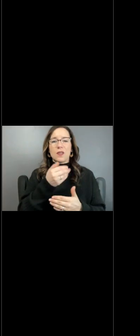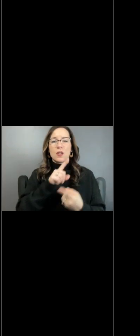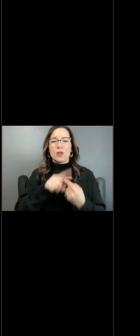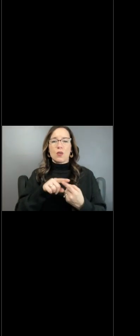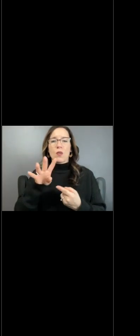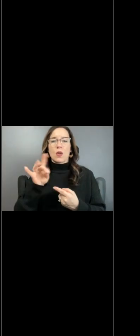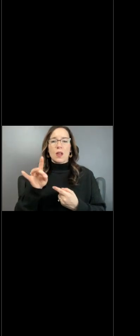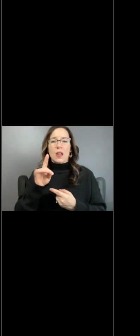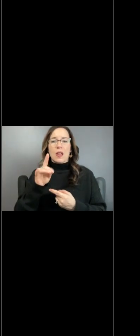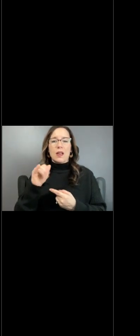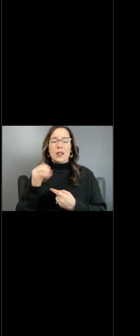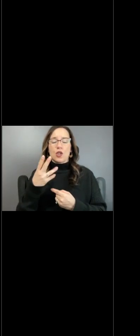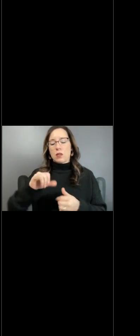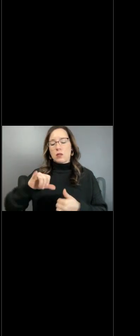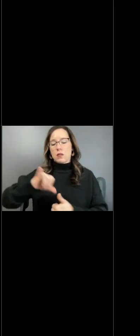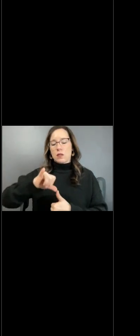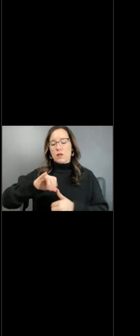the finished floor.